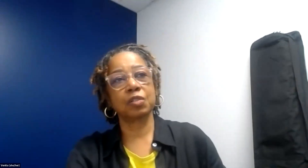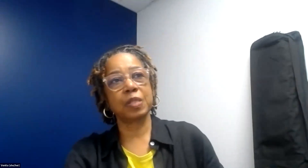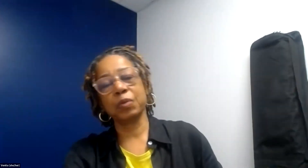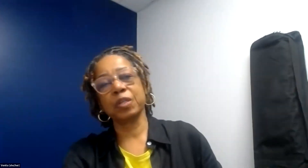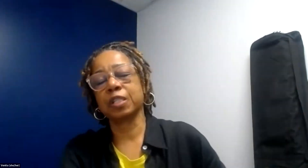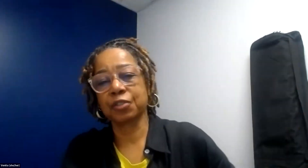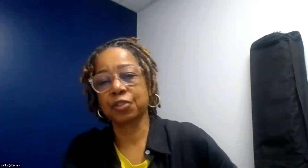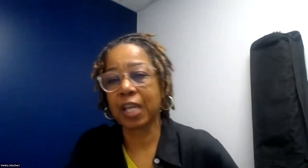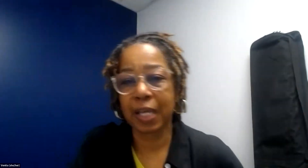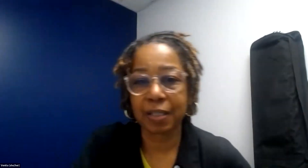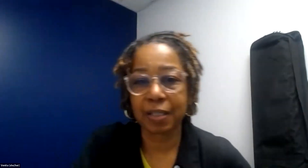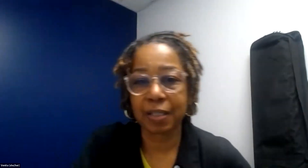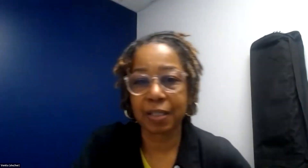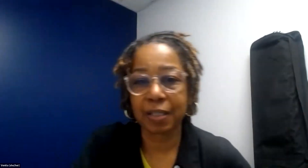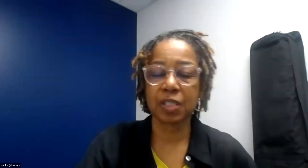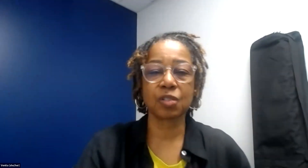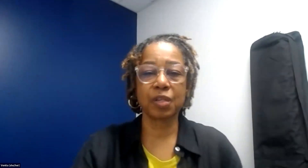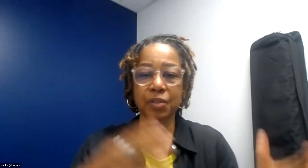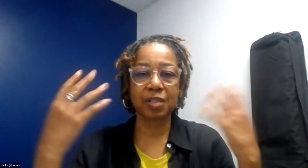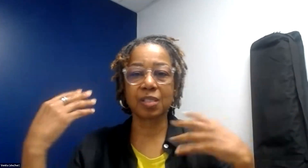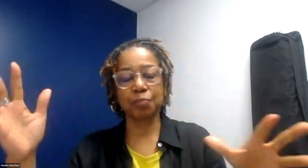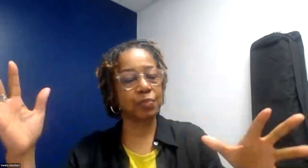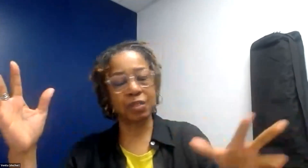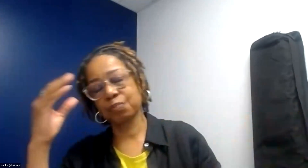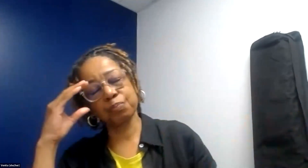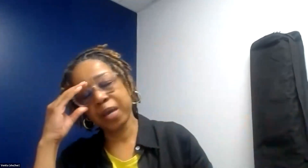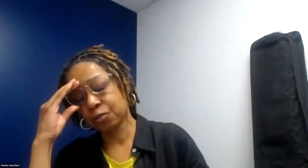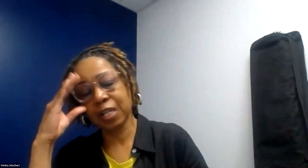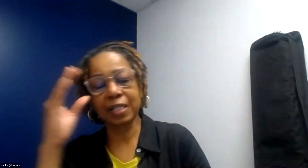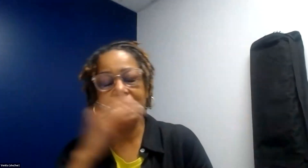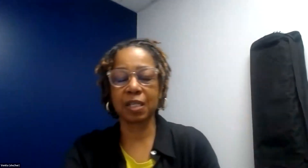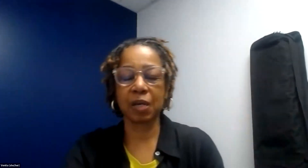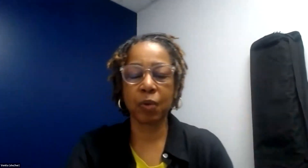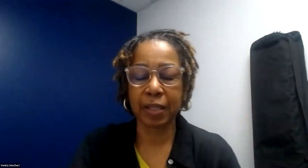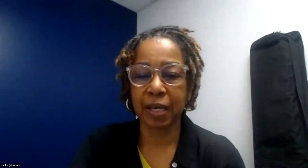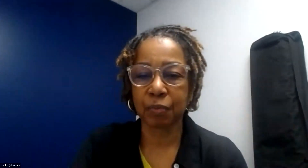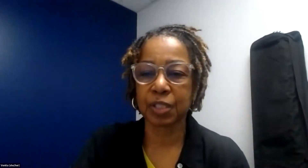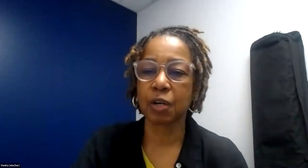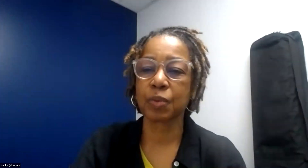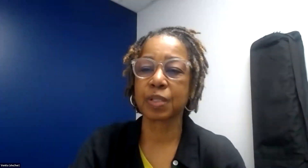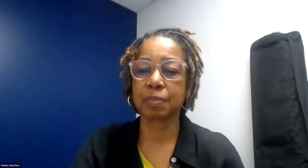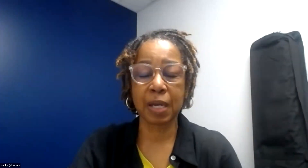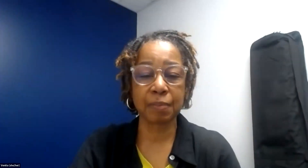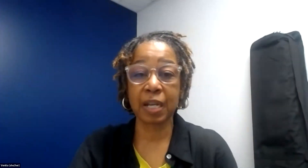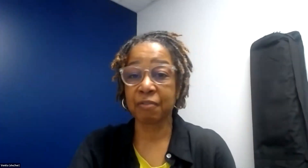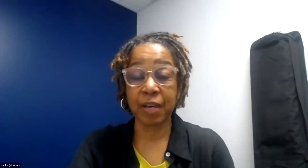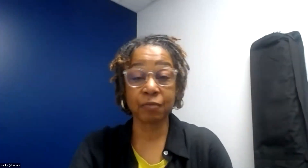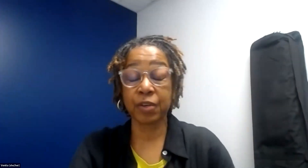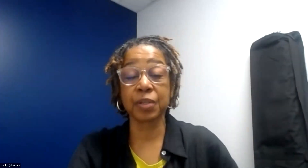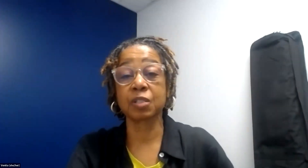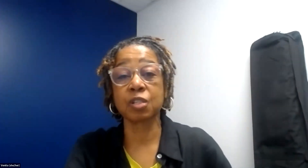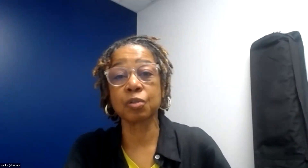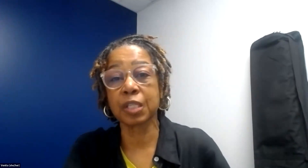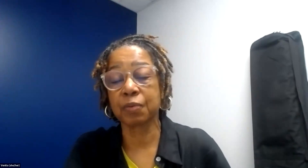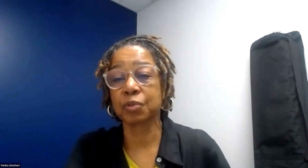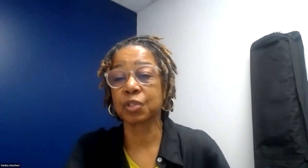ourselves, or that we wouldn't understand stuff. And so there is this patronizing way that we're dealt with sometimes that I find